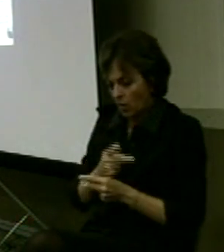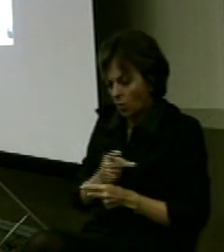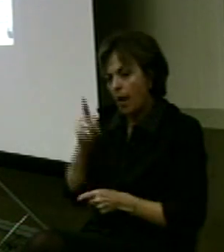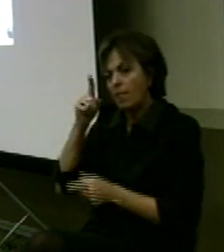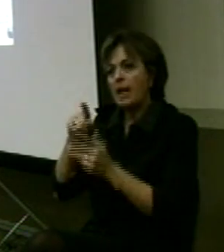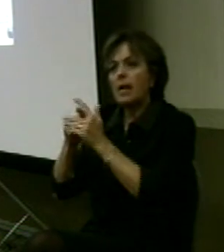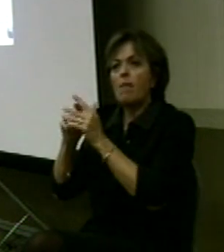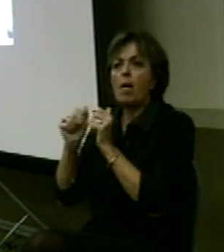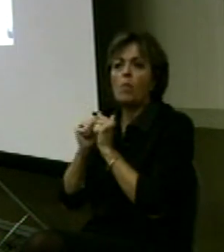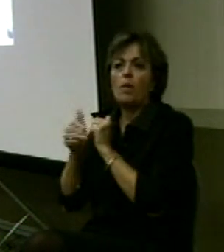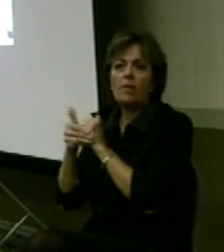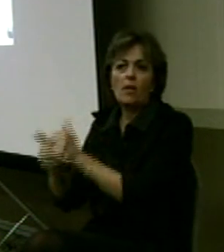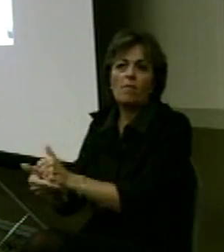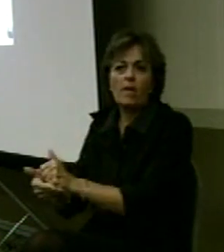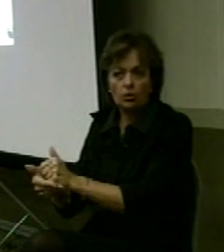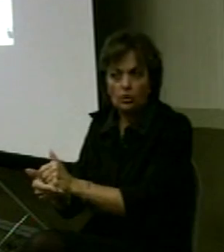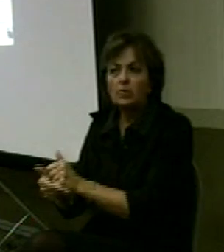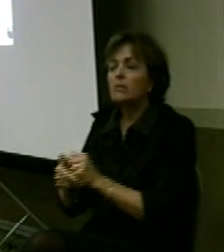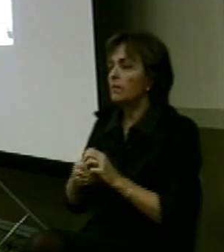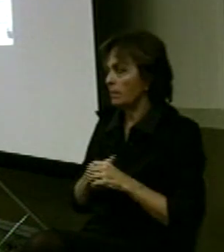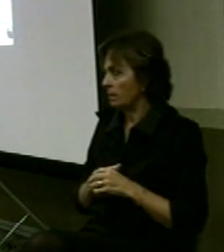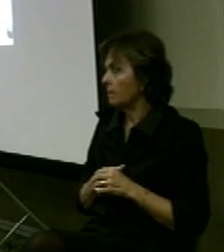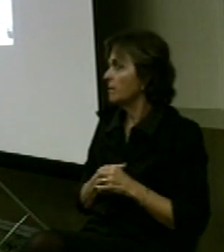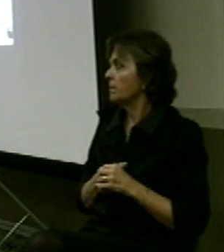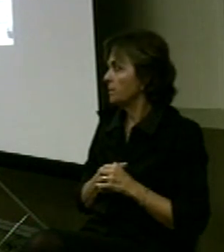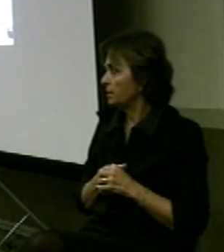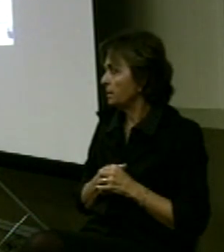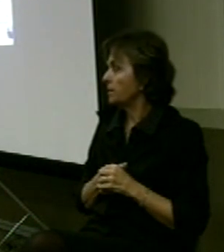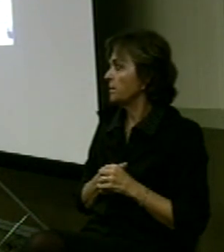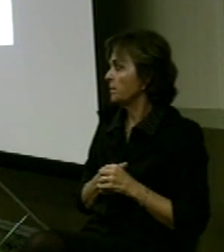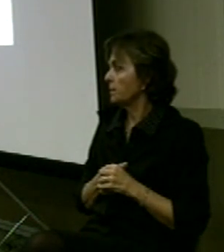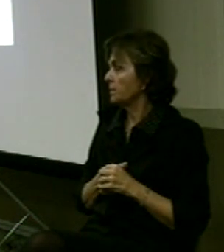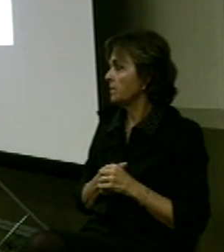out and come up with an intervention, or at least inform the intervention.